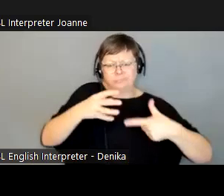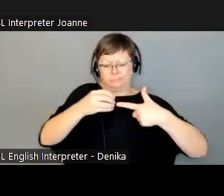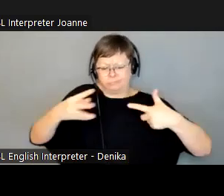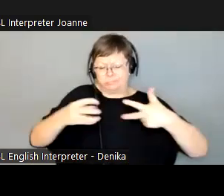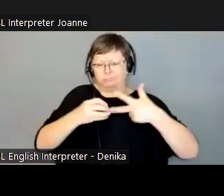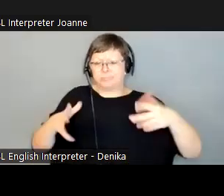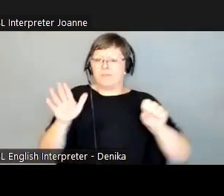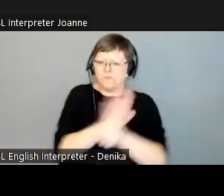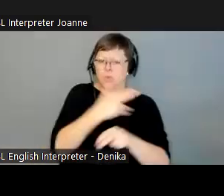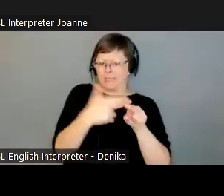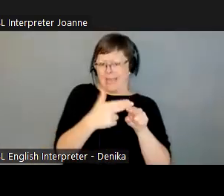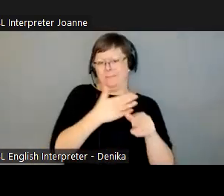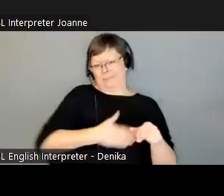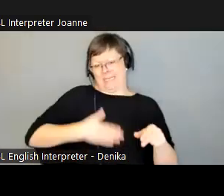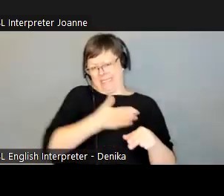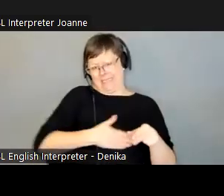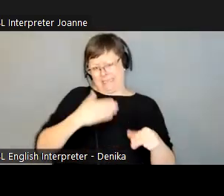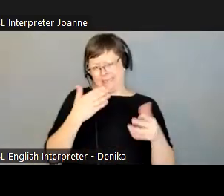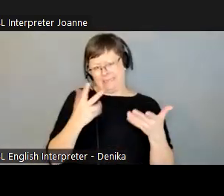everyone if you have the space.